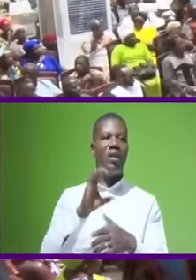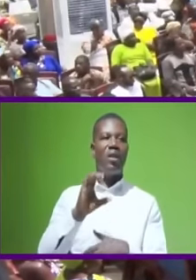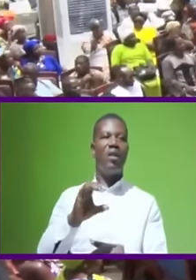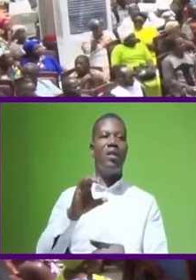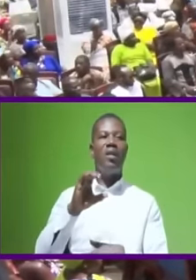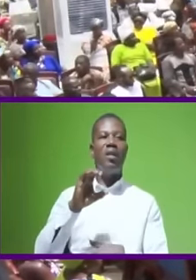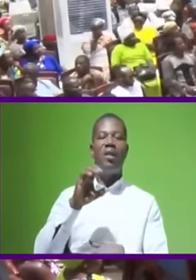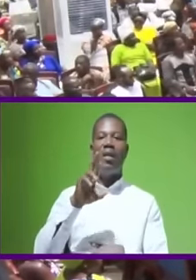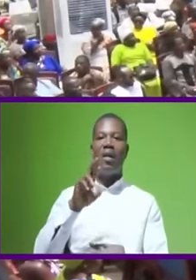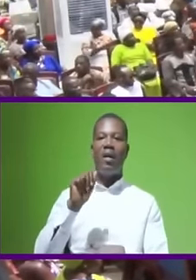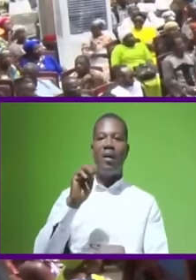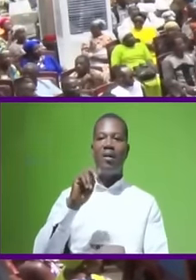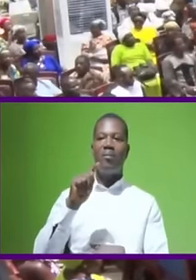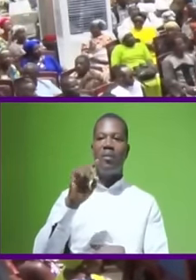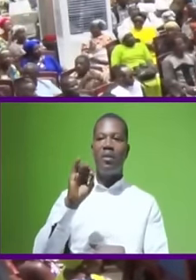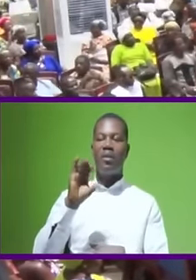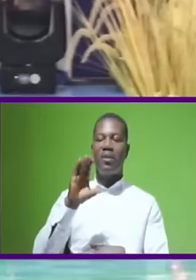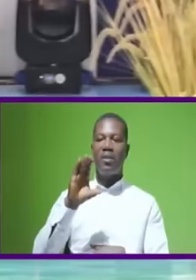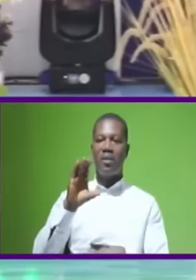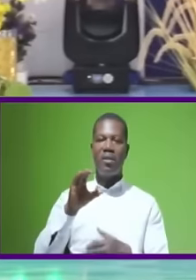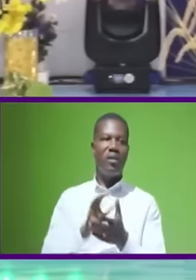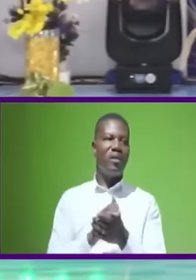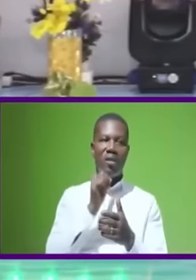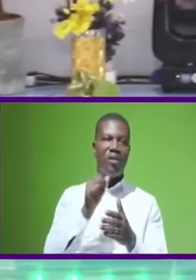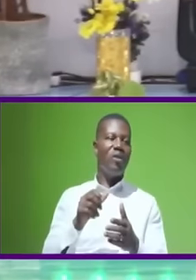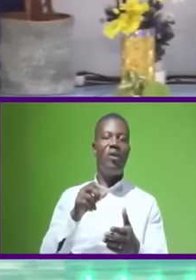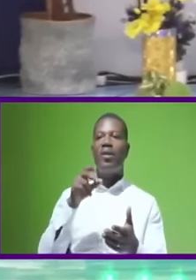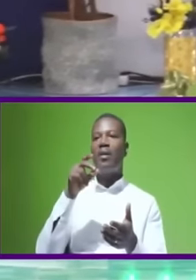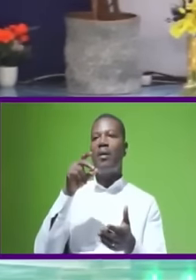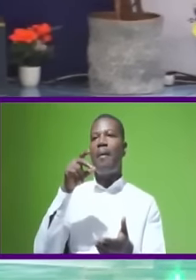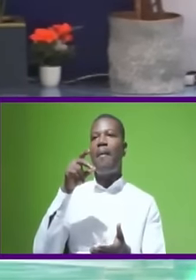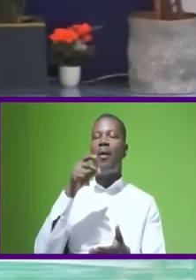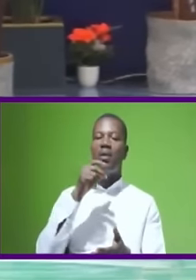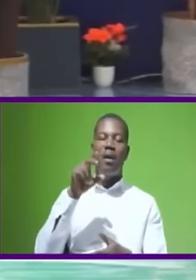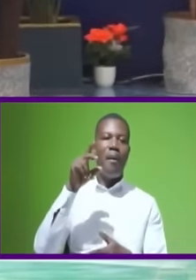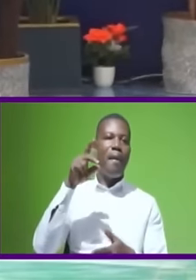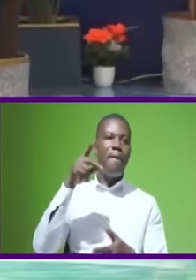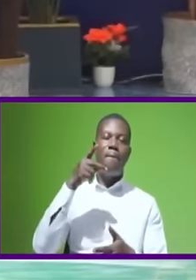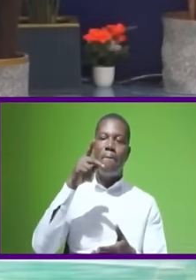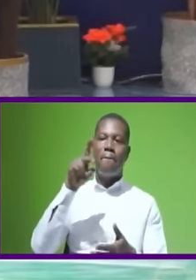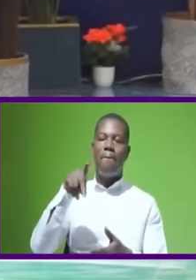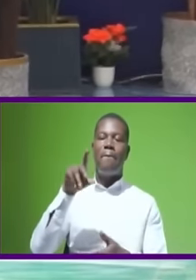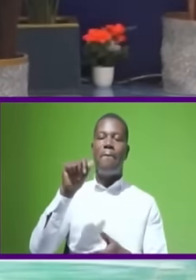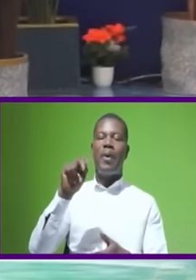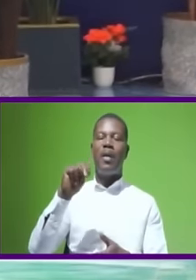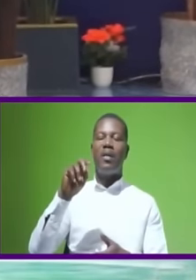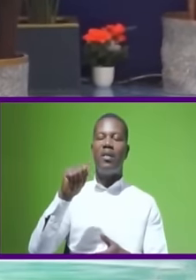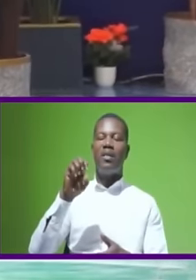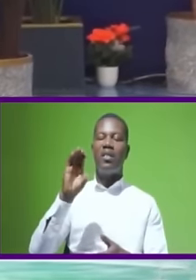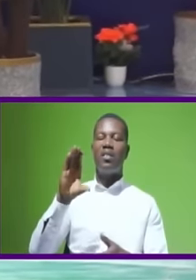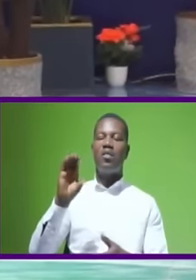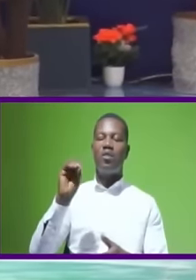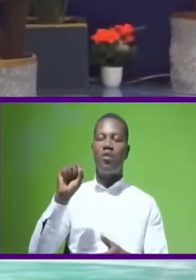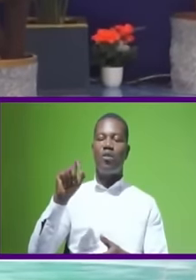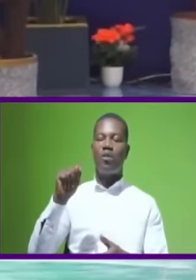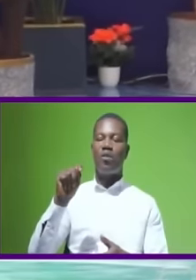Neither is it that charismatic time. It isn't also Pentecostal kind.